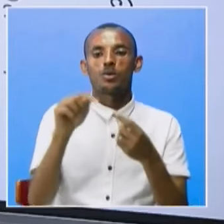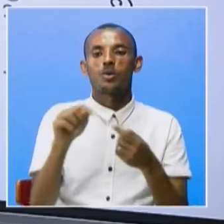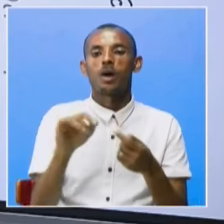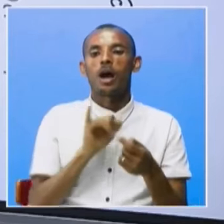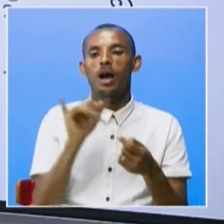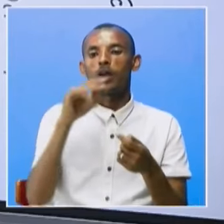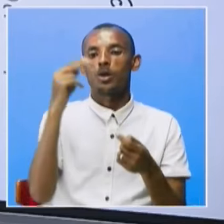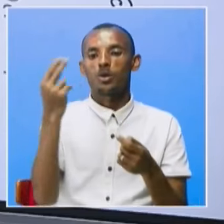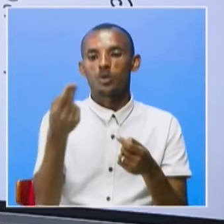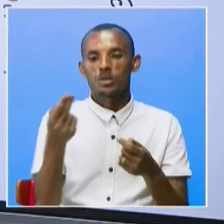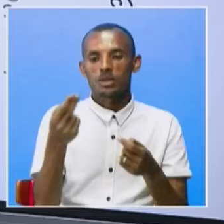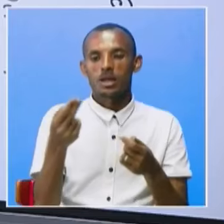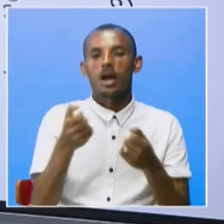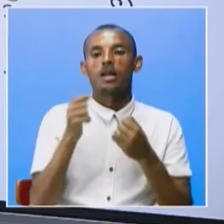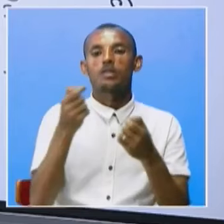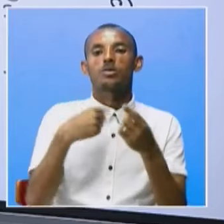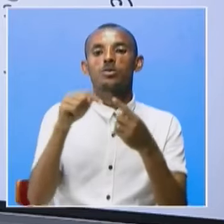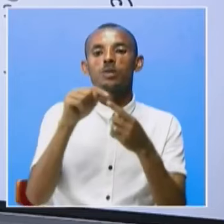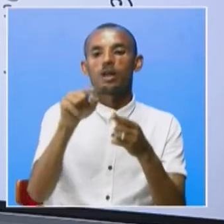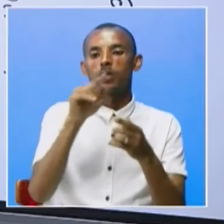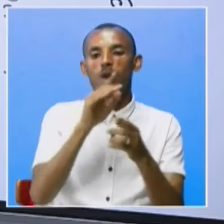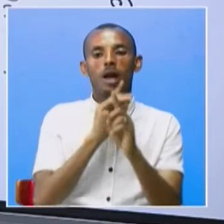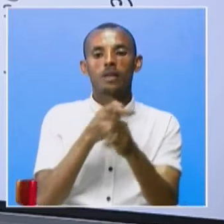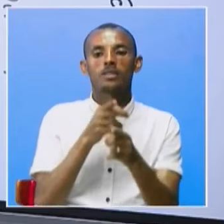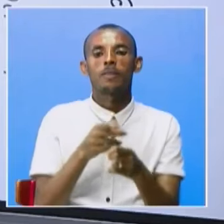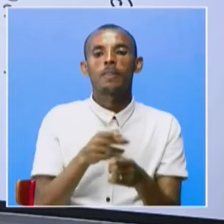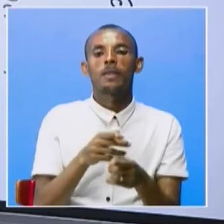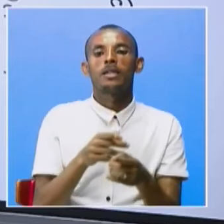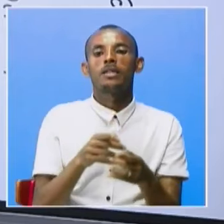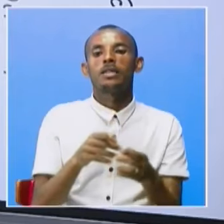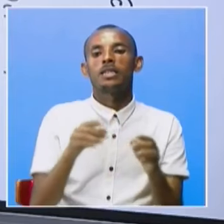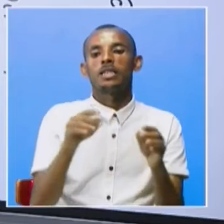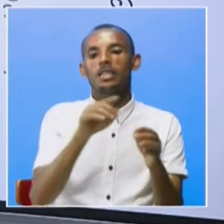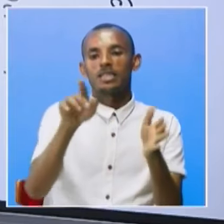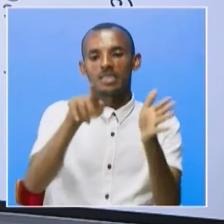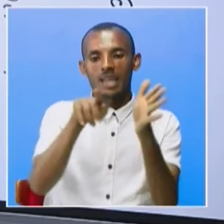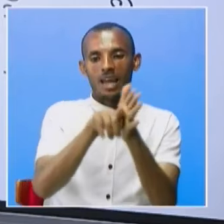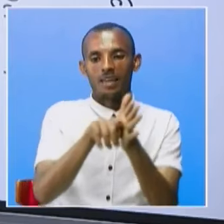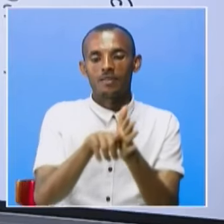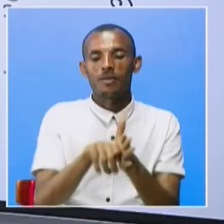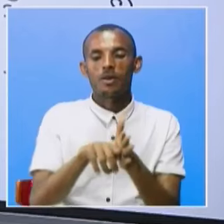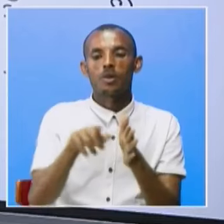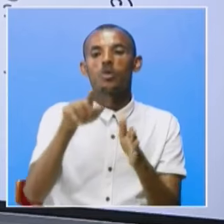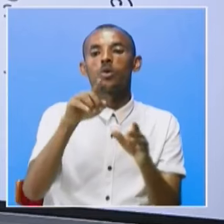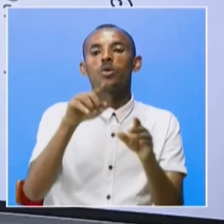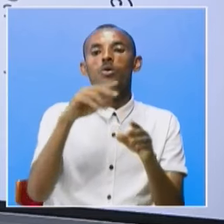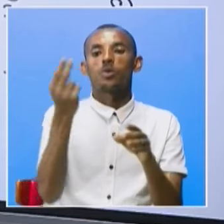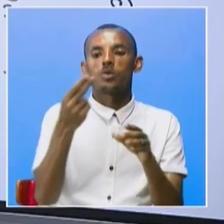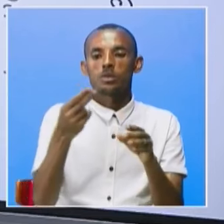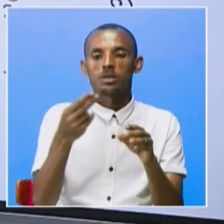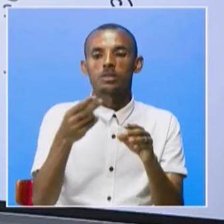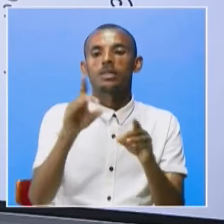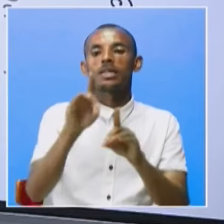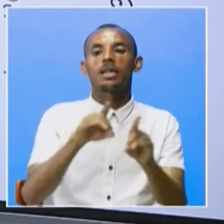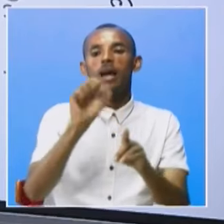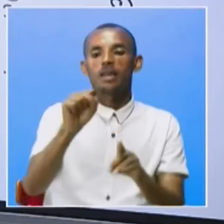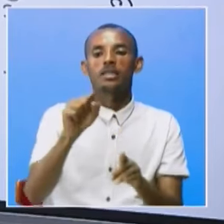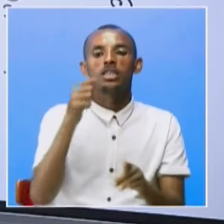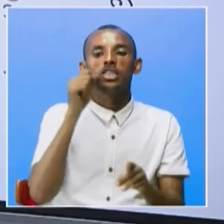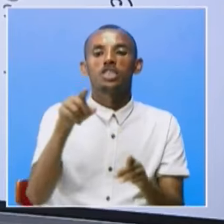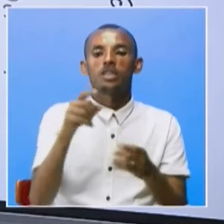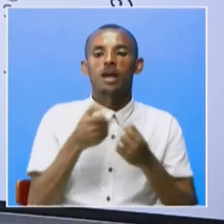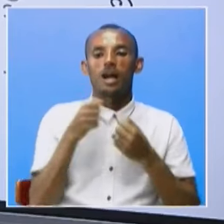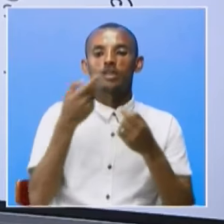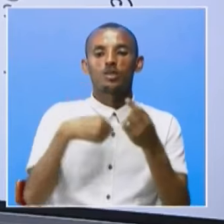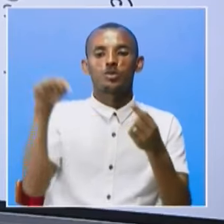in my question. But in your answer, there is nothing negative and there is no does. What do you say? She has